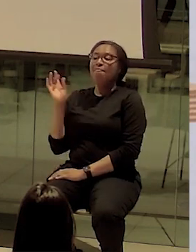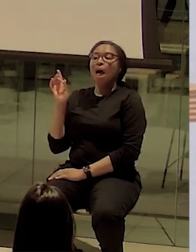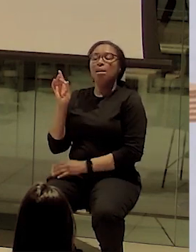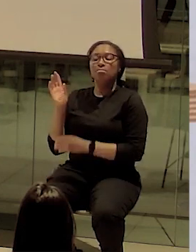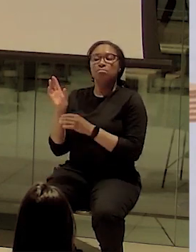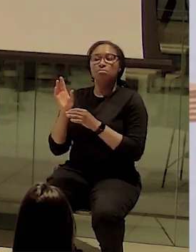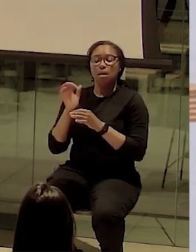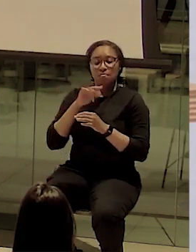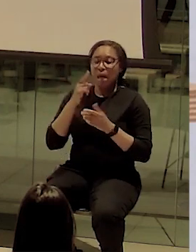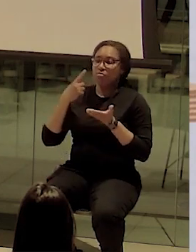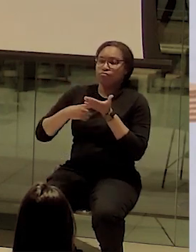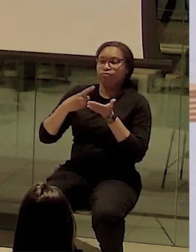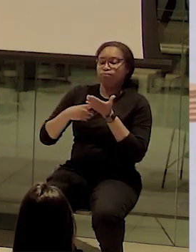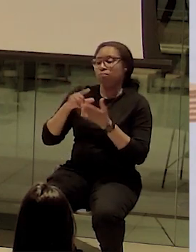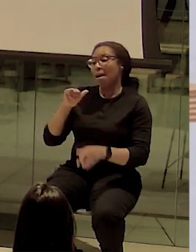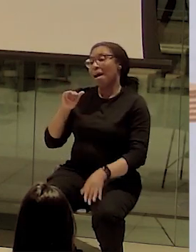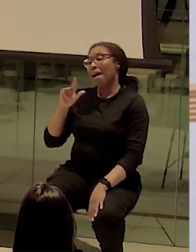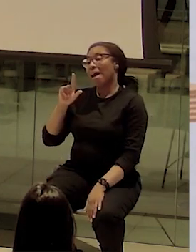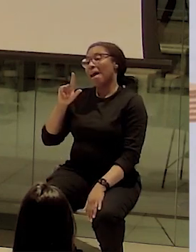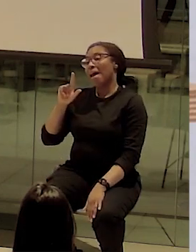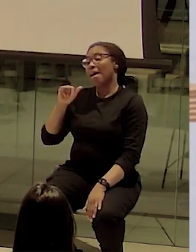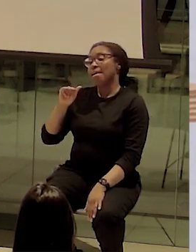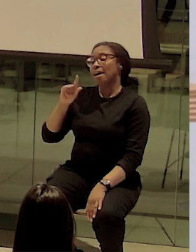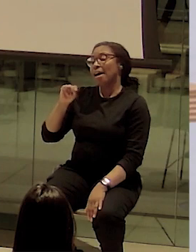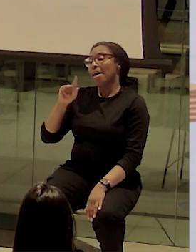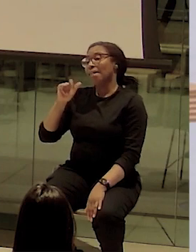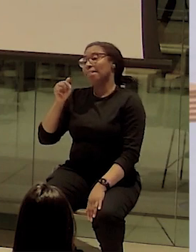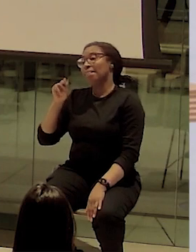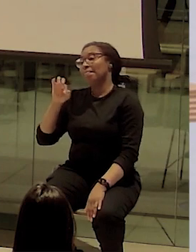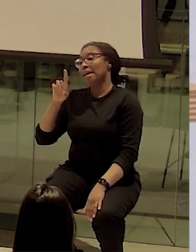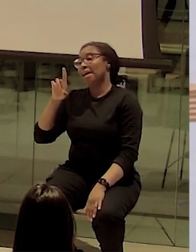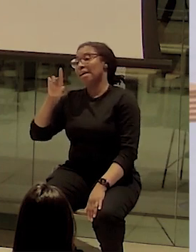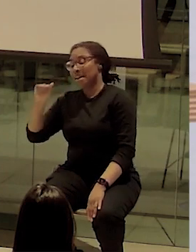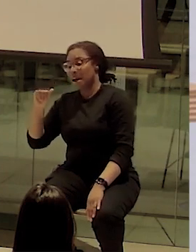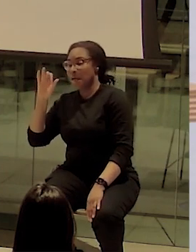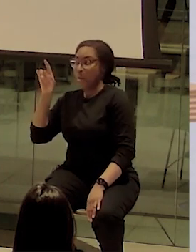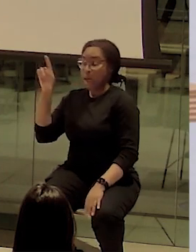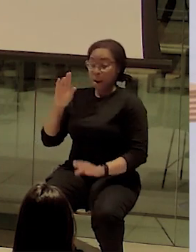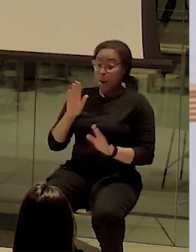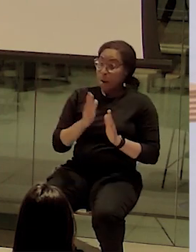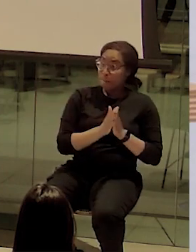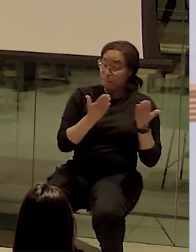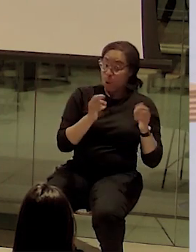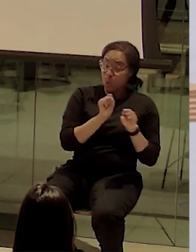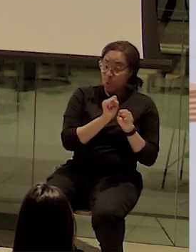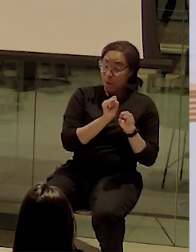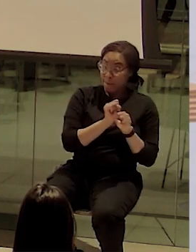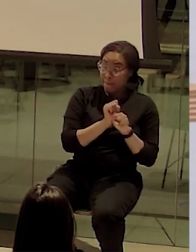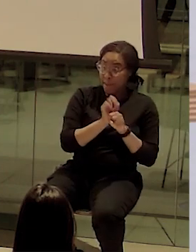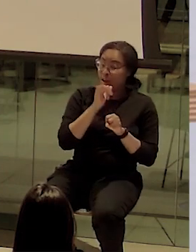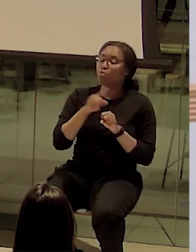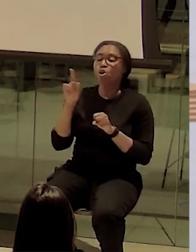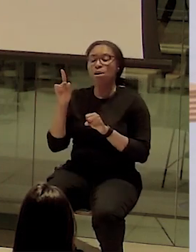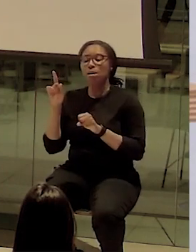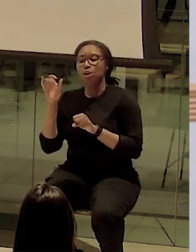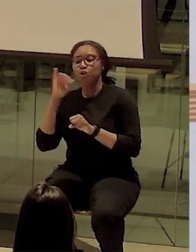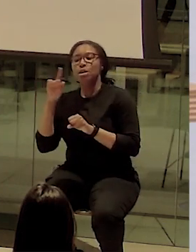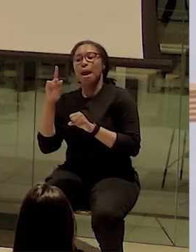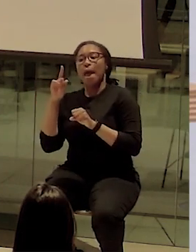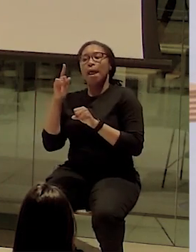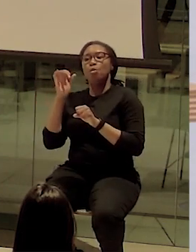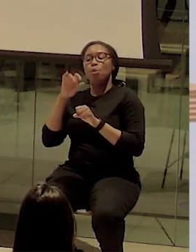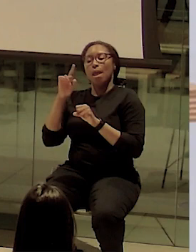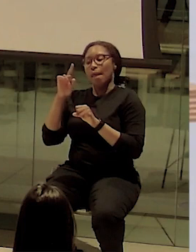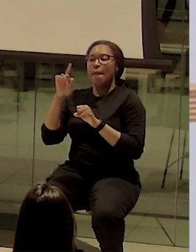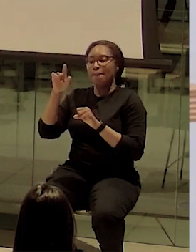a lot with Atlanta. The zine was made in relationship to an exhibition she had in Germany called Go to Hell or Atlanta, Whichever